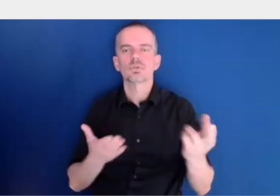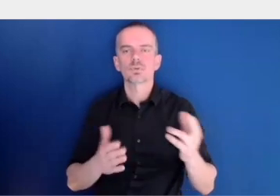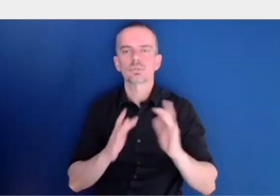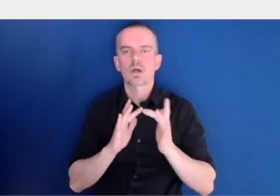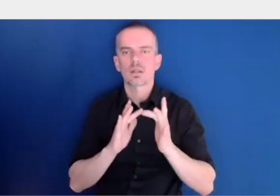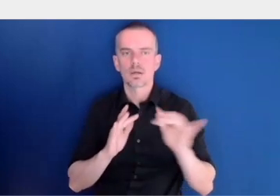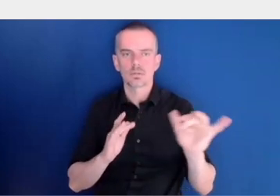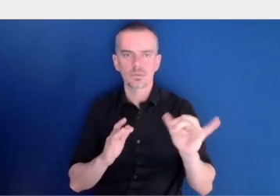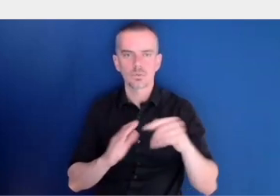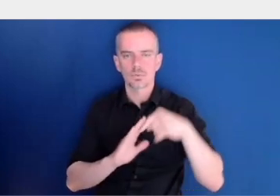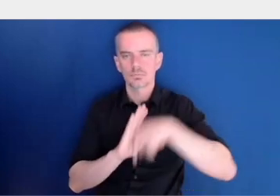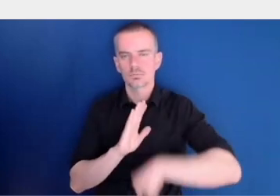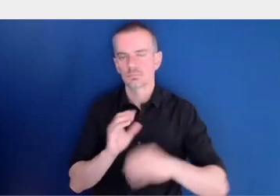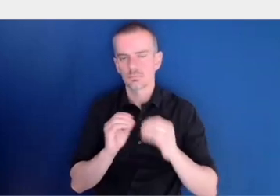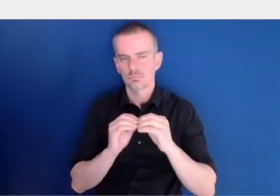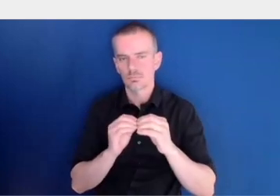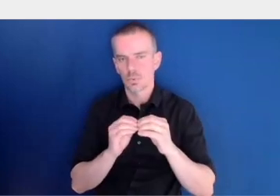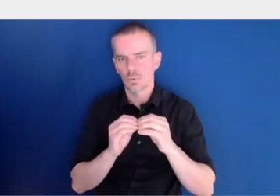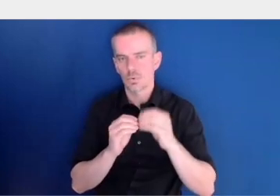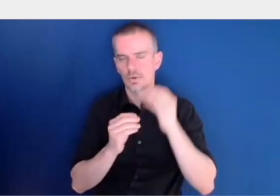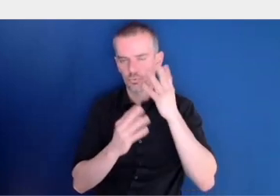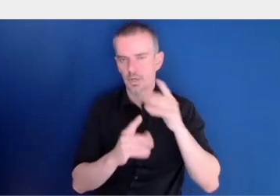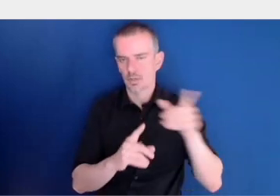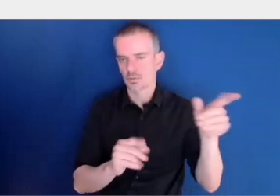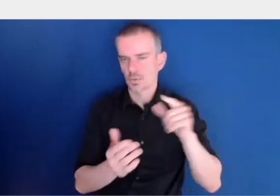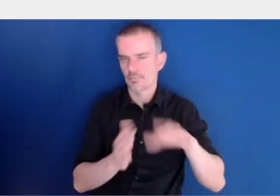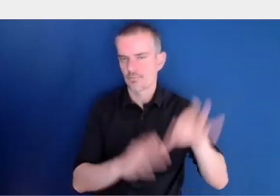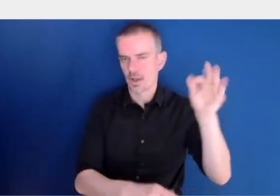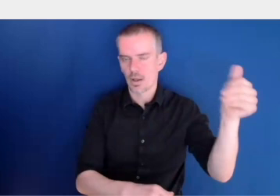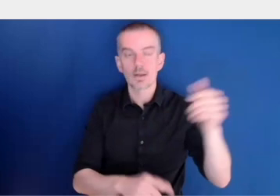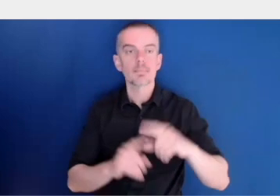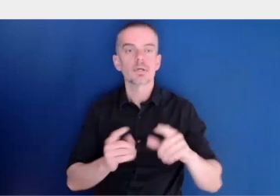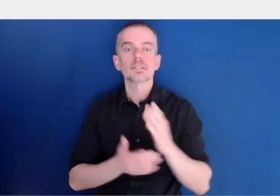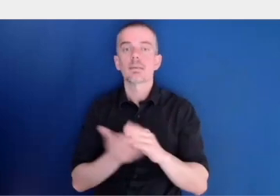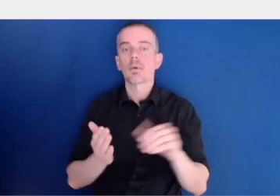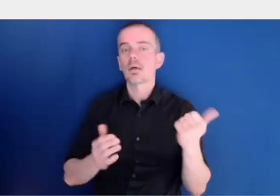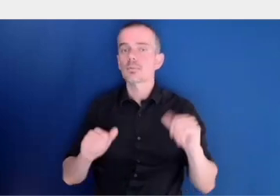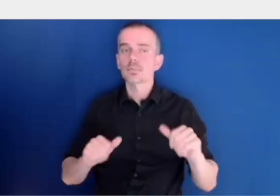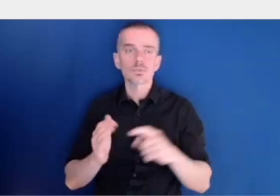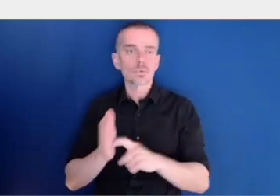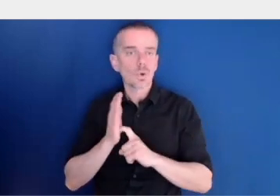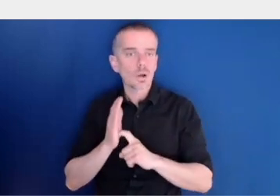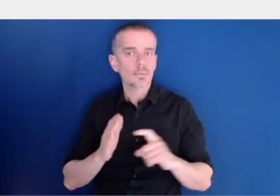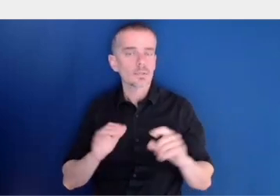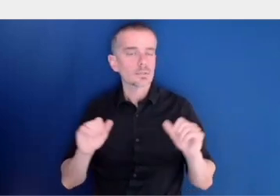go into a little bit more detail. But some of the other potential requirements can include,